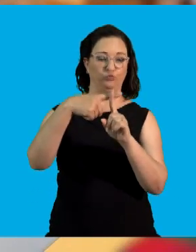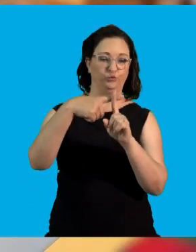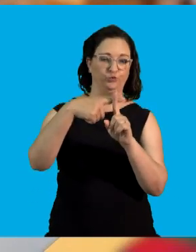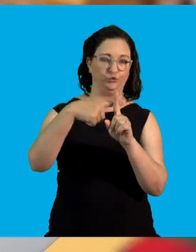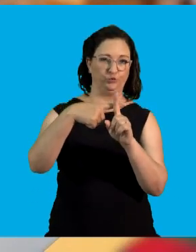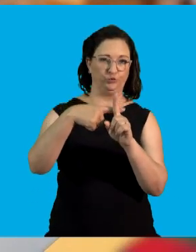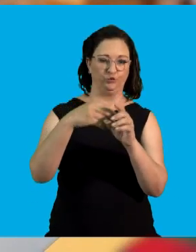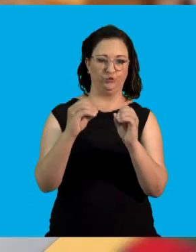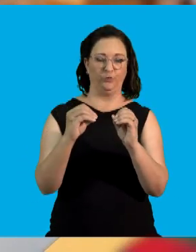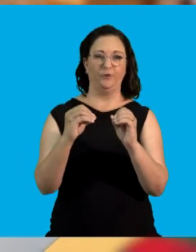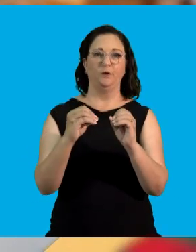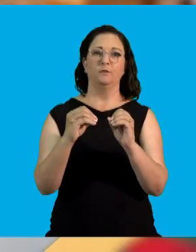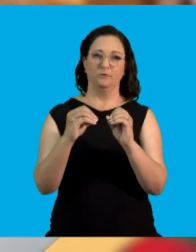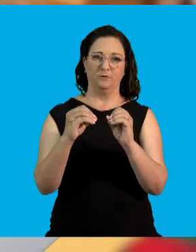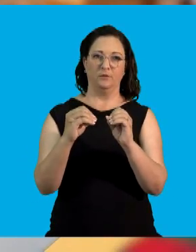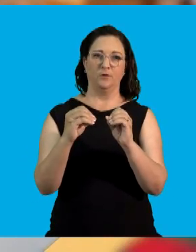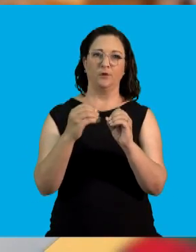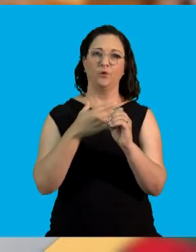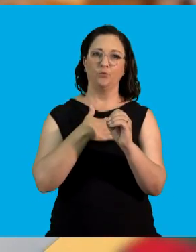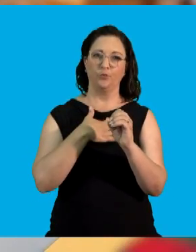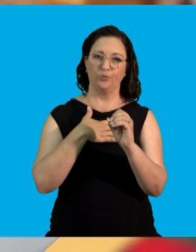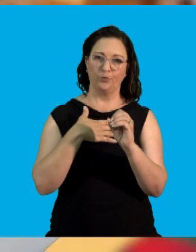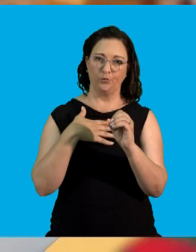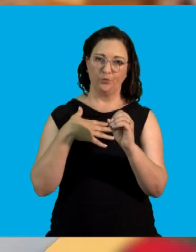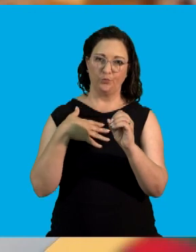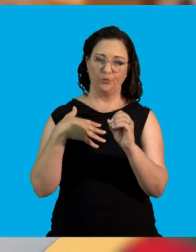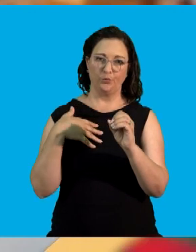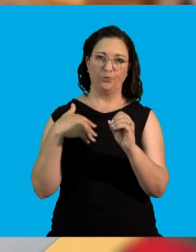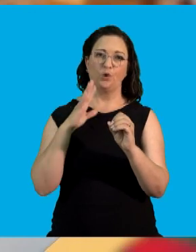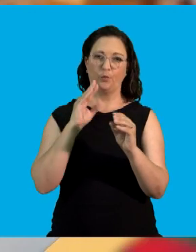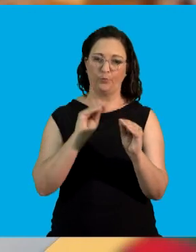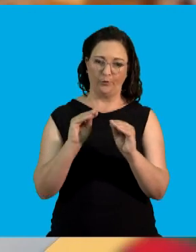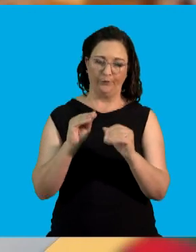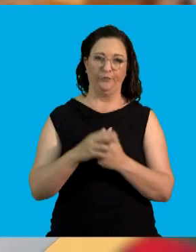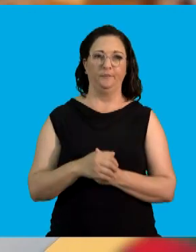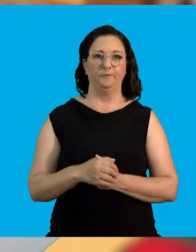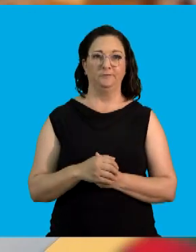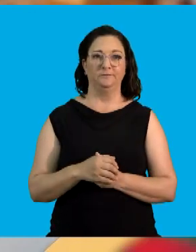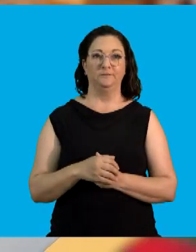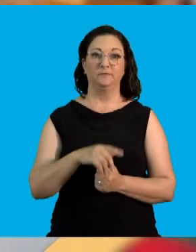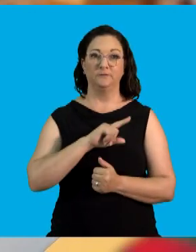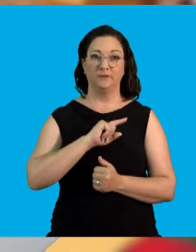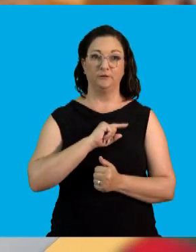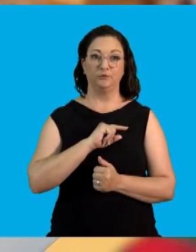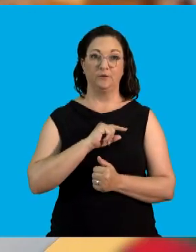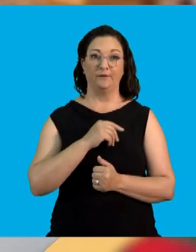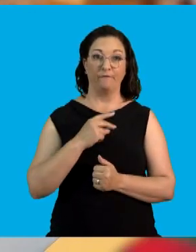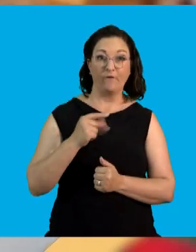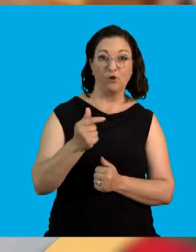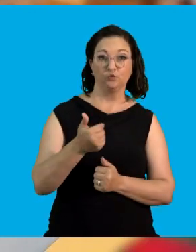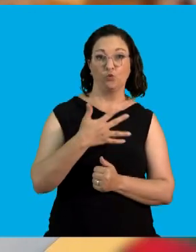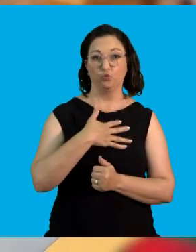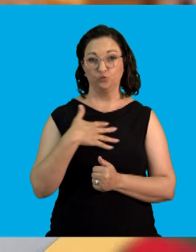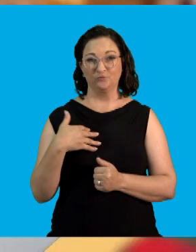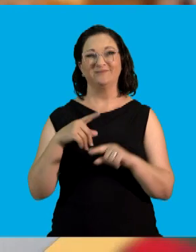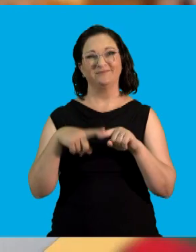we decrease the temperature, the particles making up that material are going to move slower and slower. So the motion of the